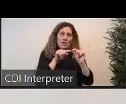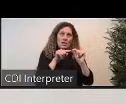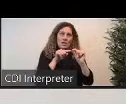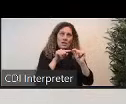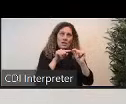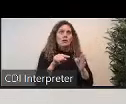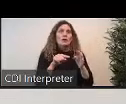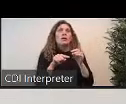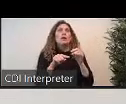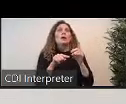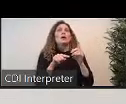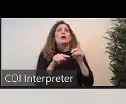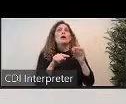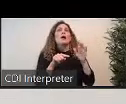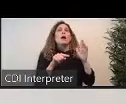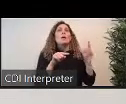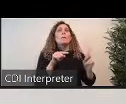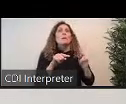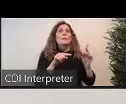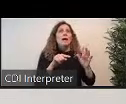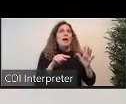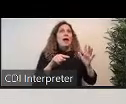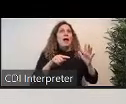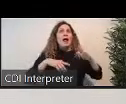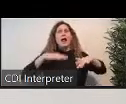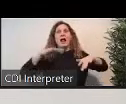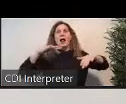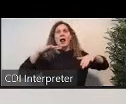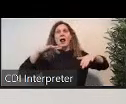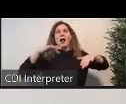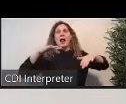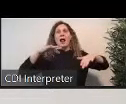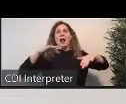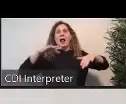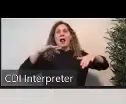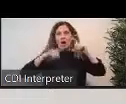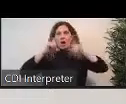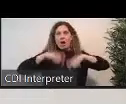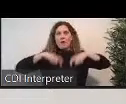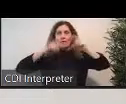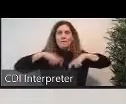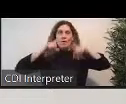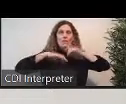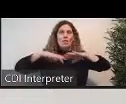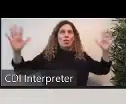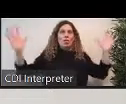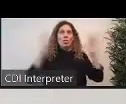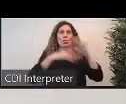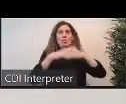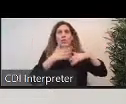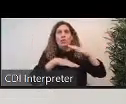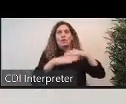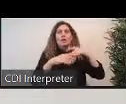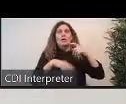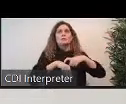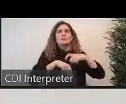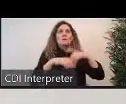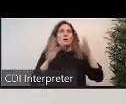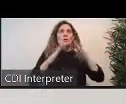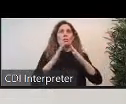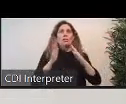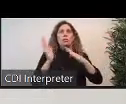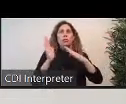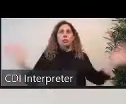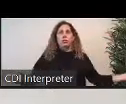individually, we kind of pull back on restrictions. We're seeing that across the country. Some states are pulling back. Certainly we hear of individuals pulling back and how careful they're